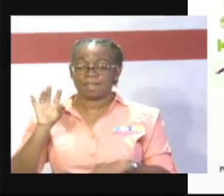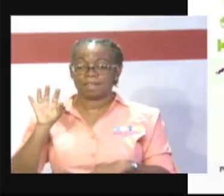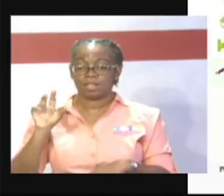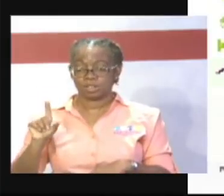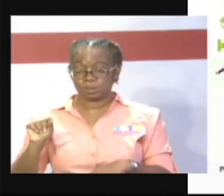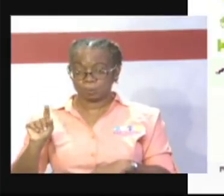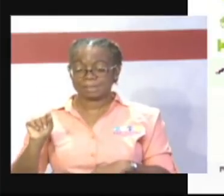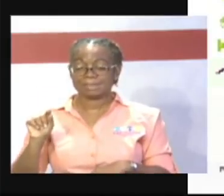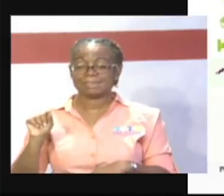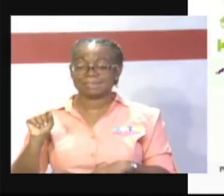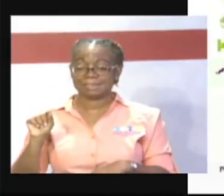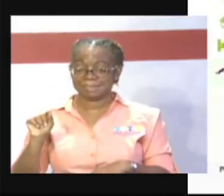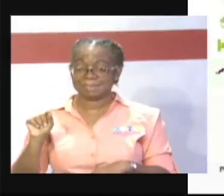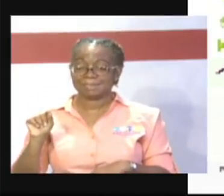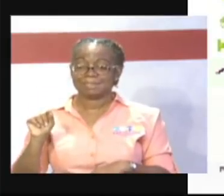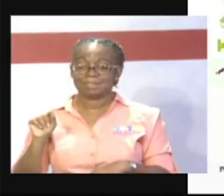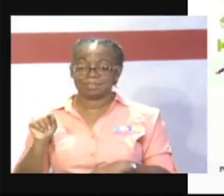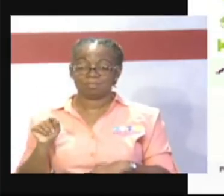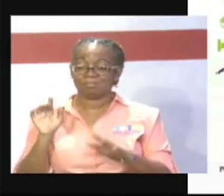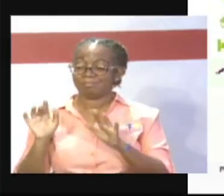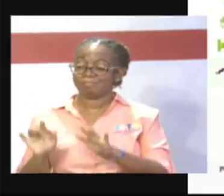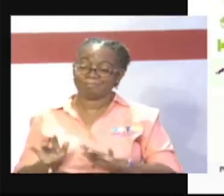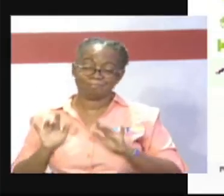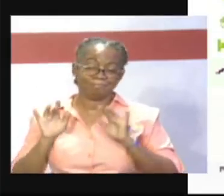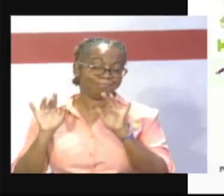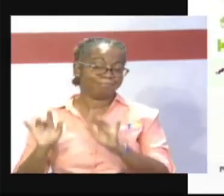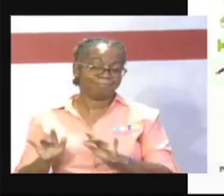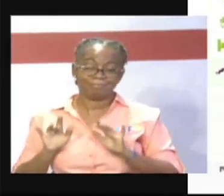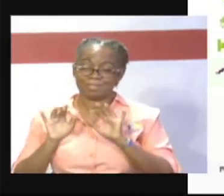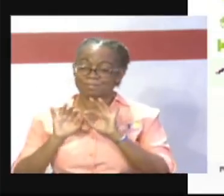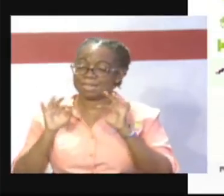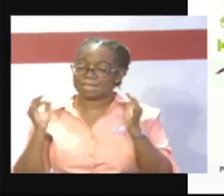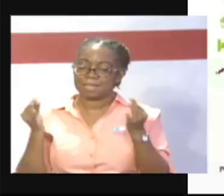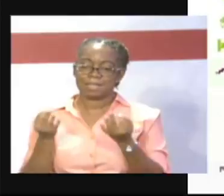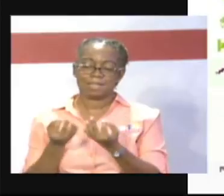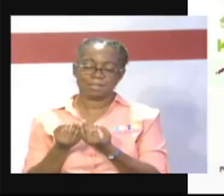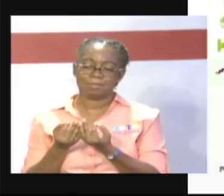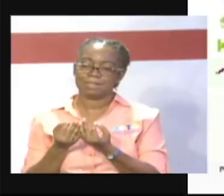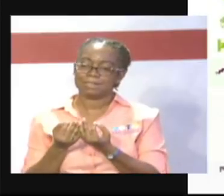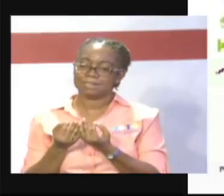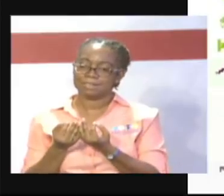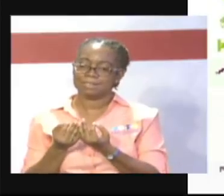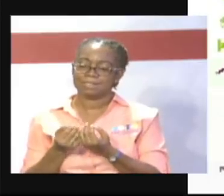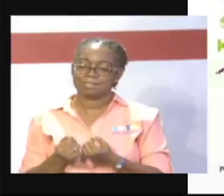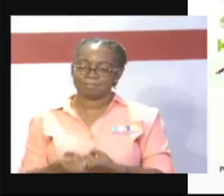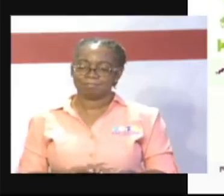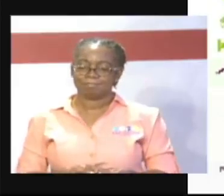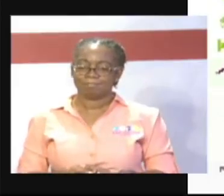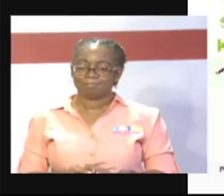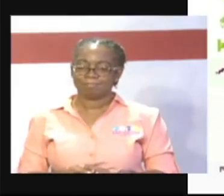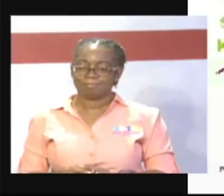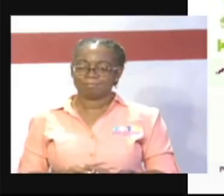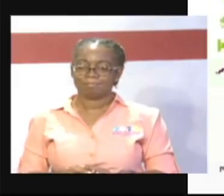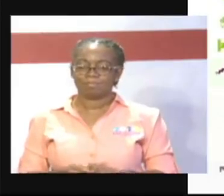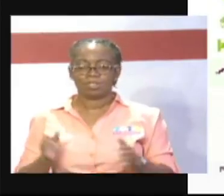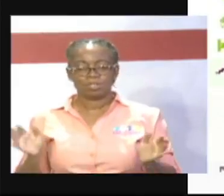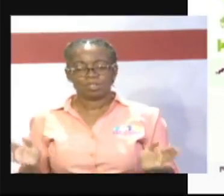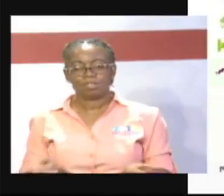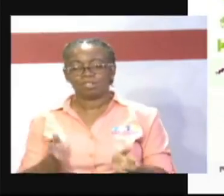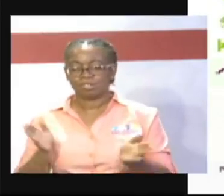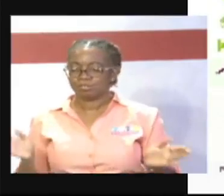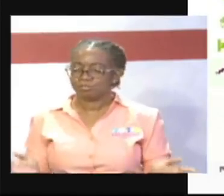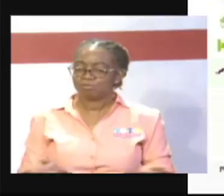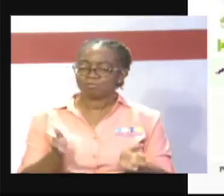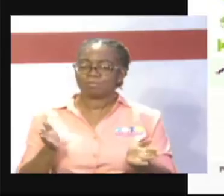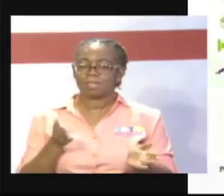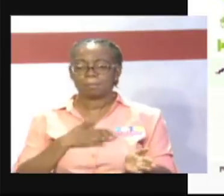1,720. We extend our sincere condolences to the families of the deceased, and we urge the